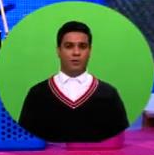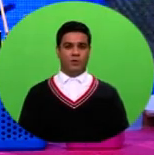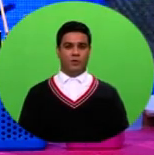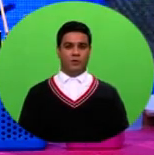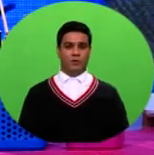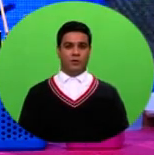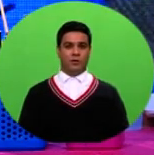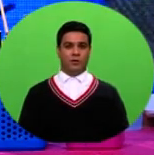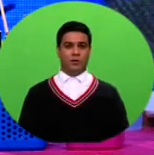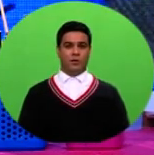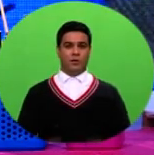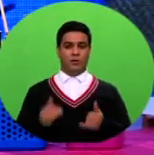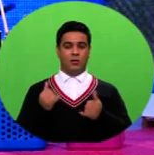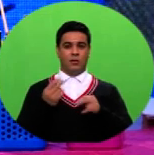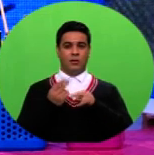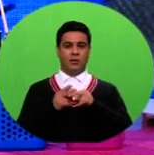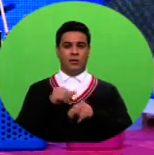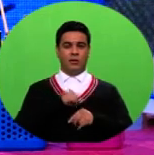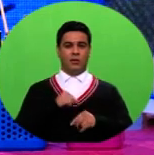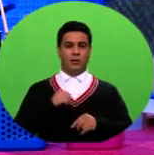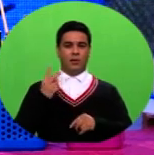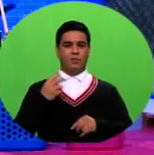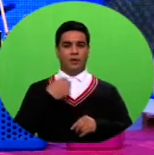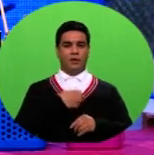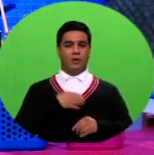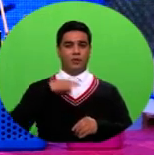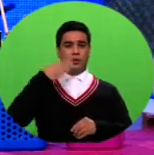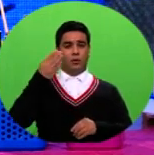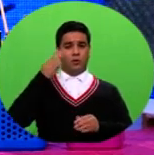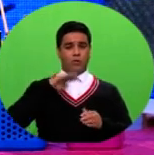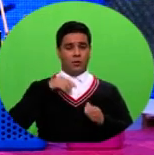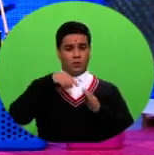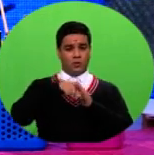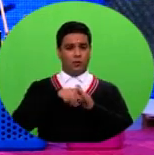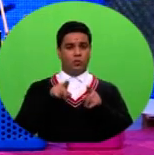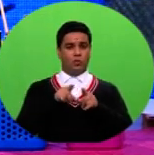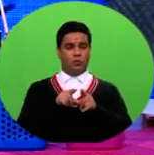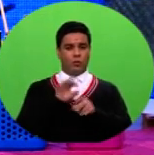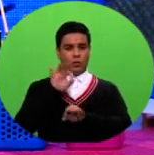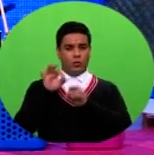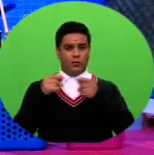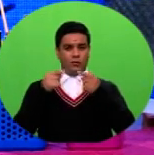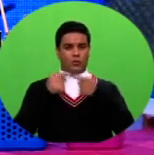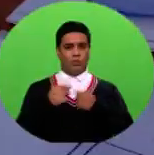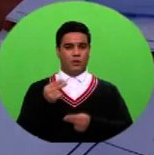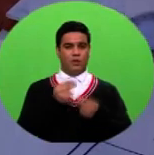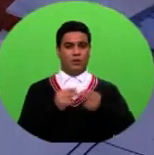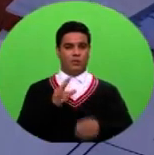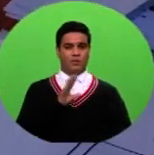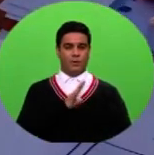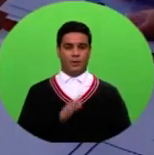Demak, paralelepipedning ikkita asosi, yuqori va pastki asosini o'lchab chizib olyapmiz.